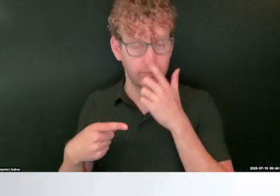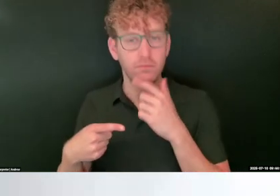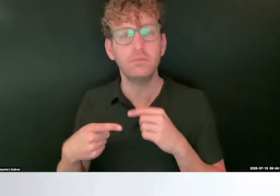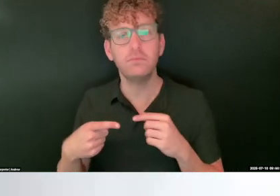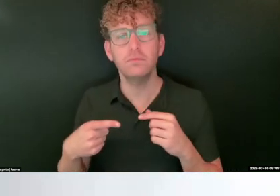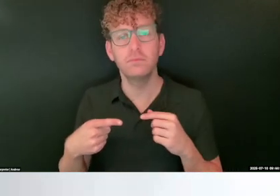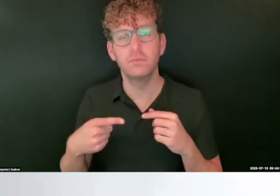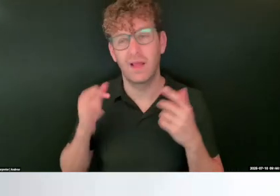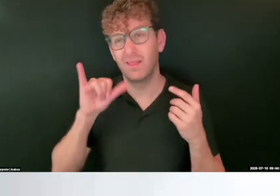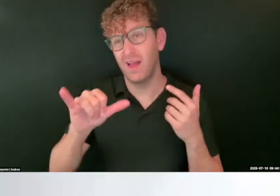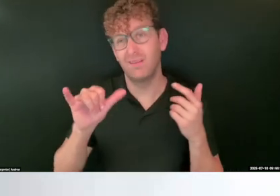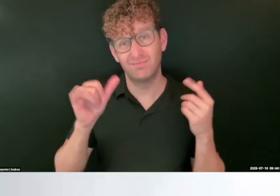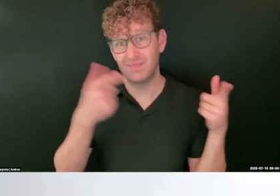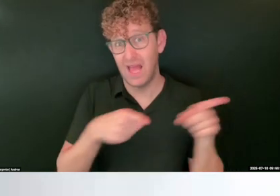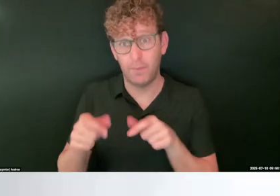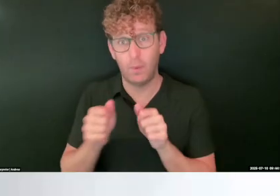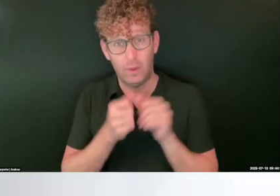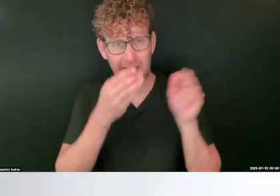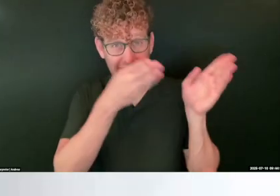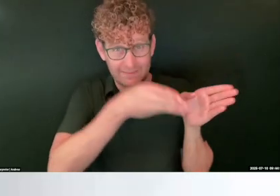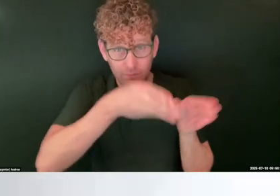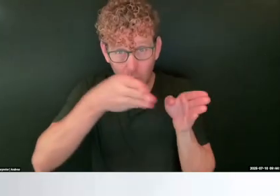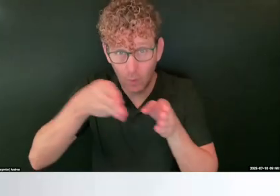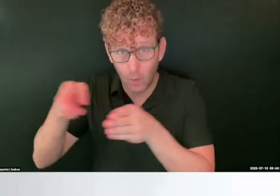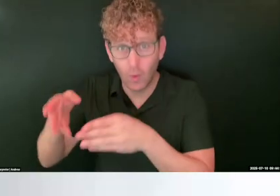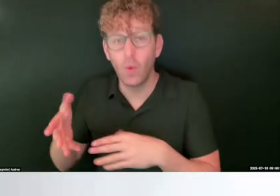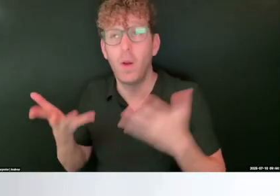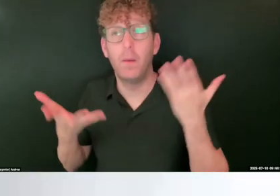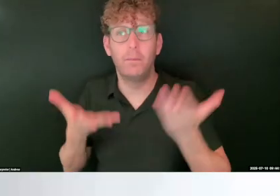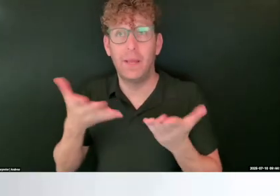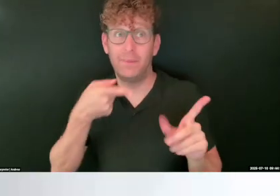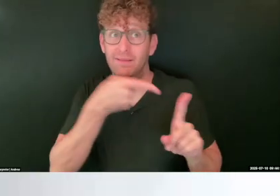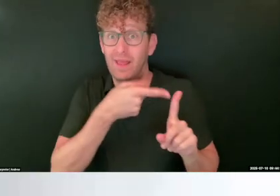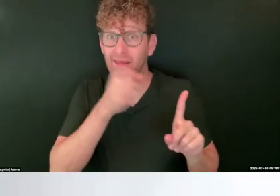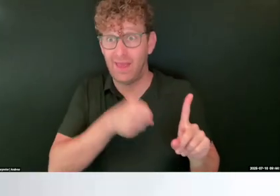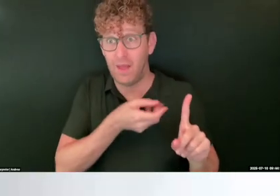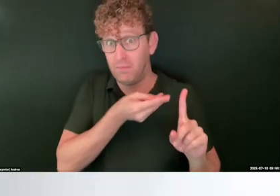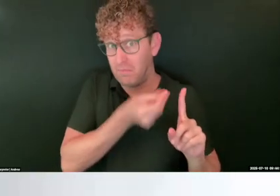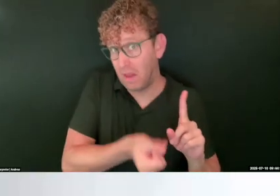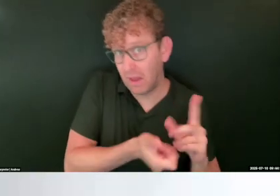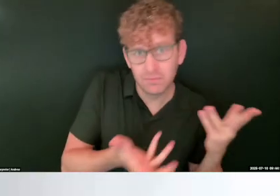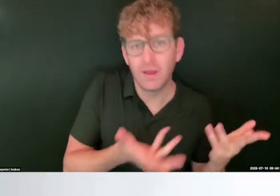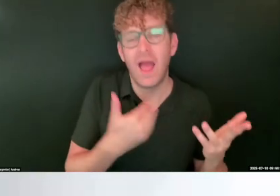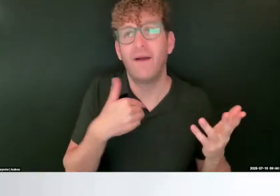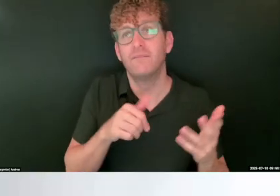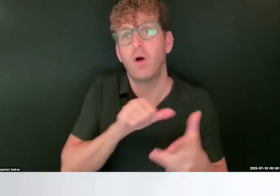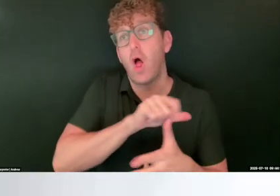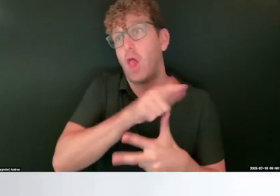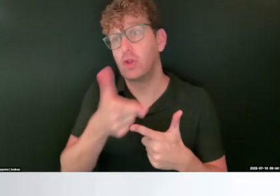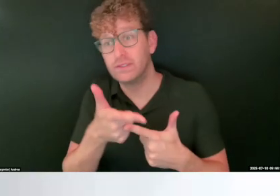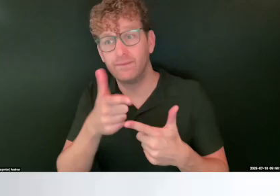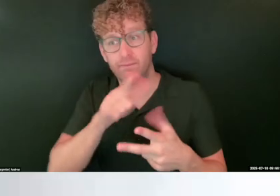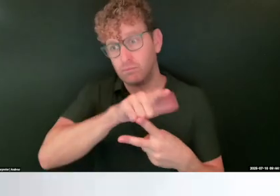do happen with individuals. They might find that they might have self-financing. They might have other alternative options. So